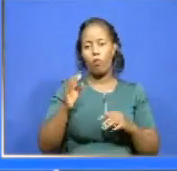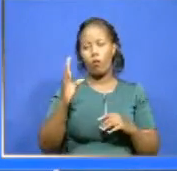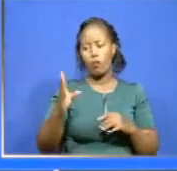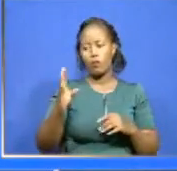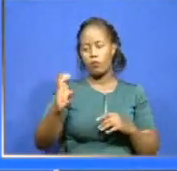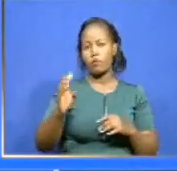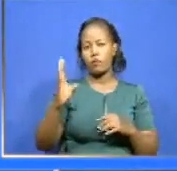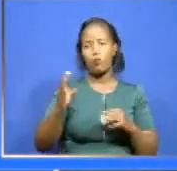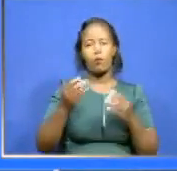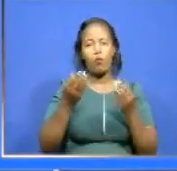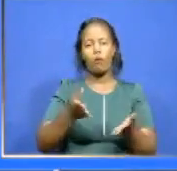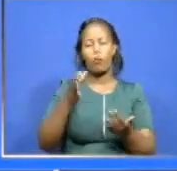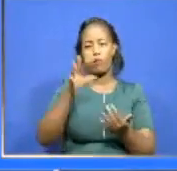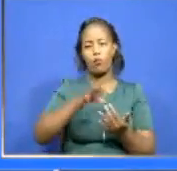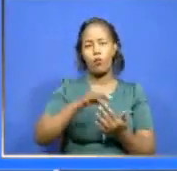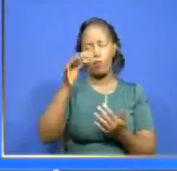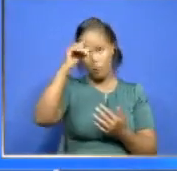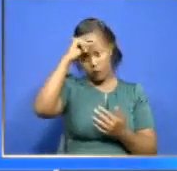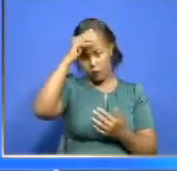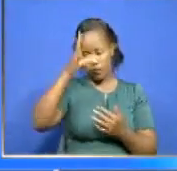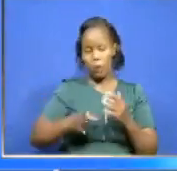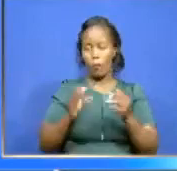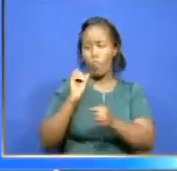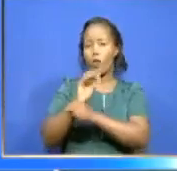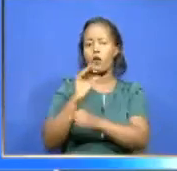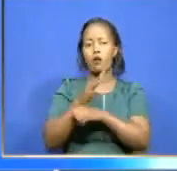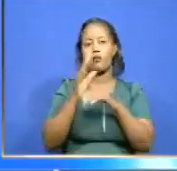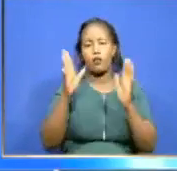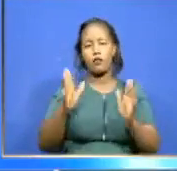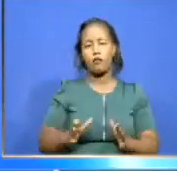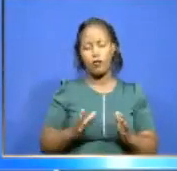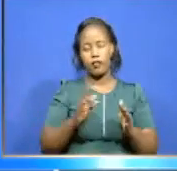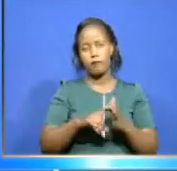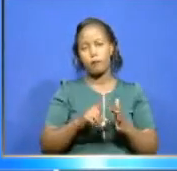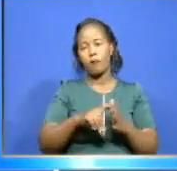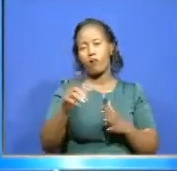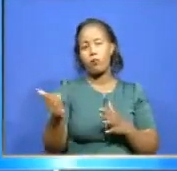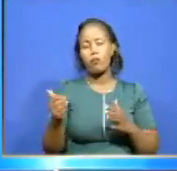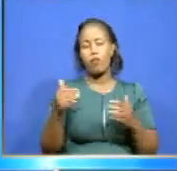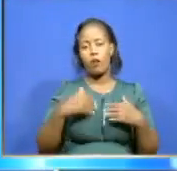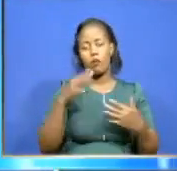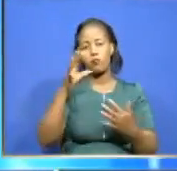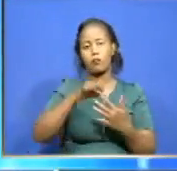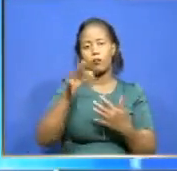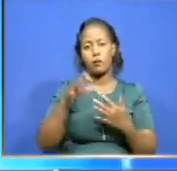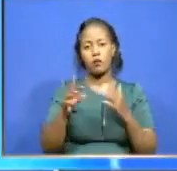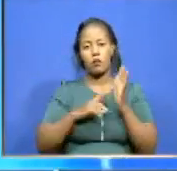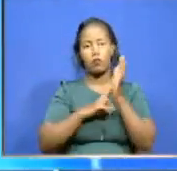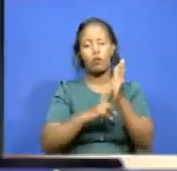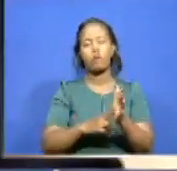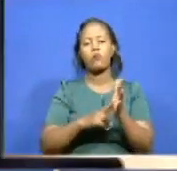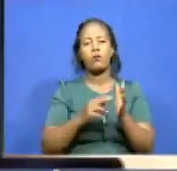been appointed as the governor's advisor, and Wangari Njiguna has been appointed to replace her.